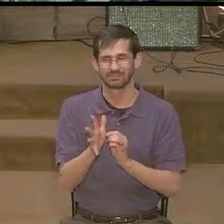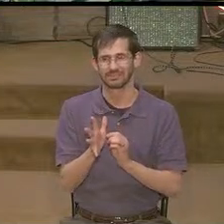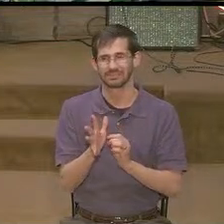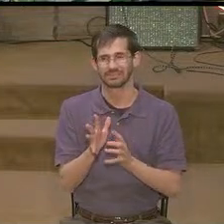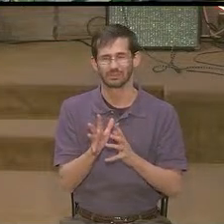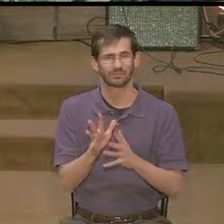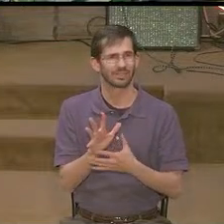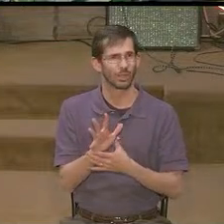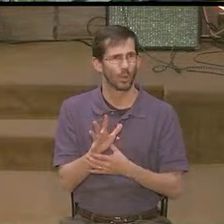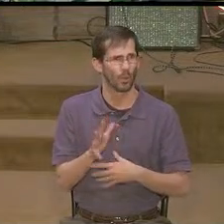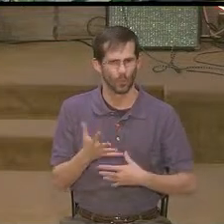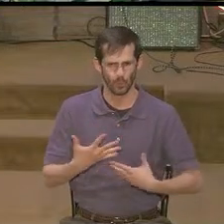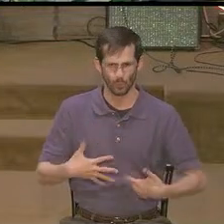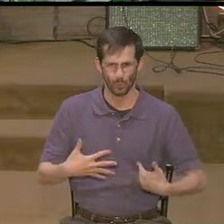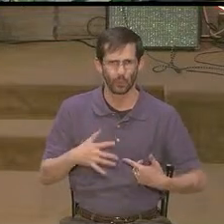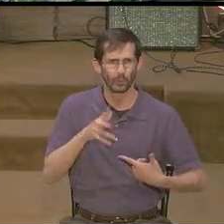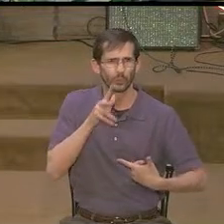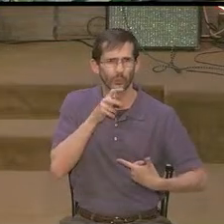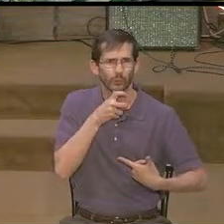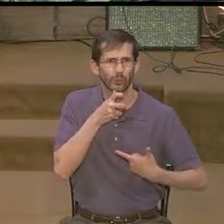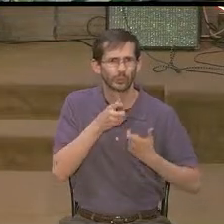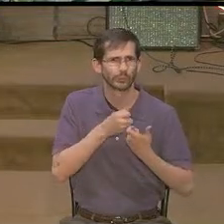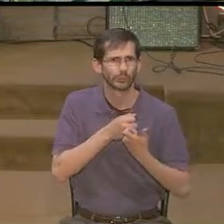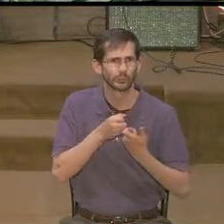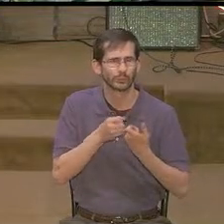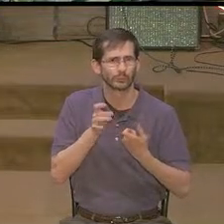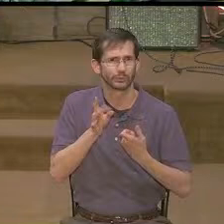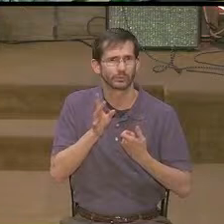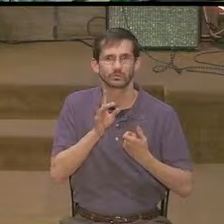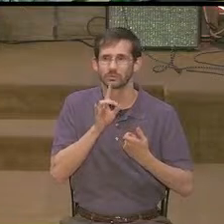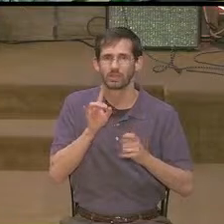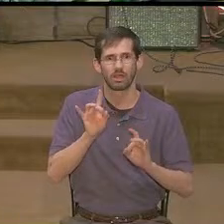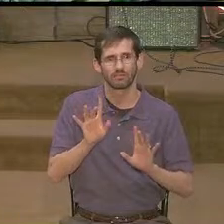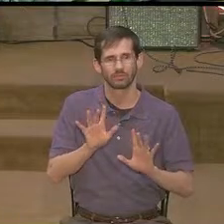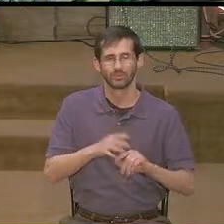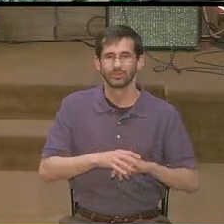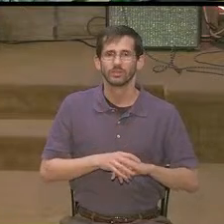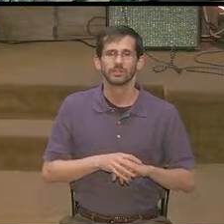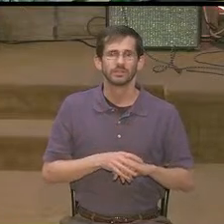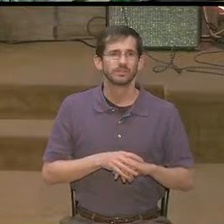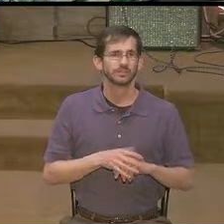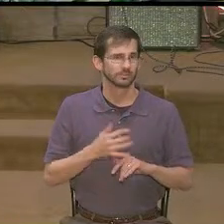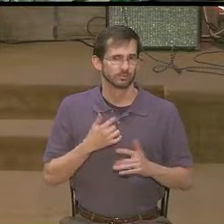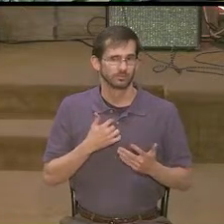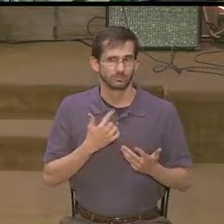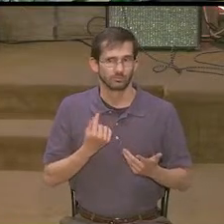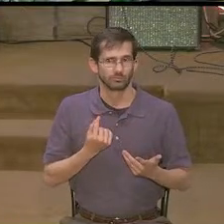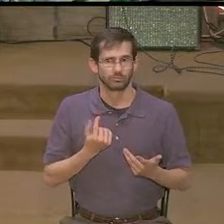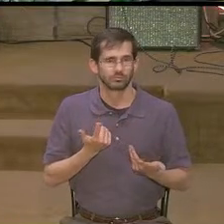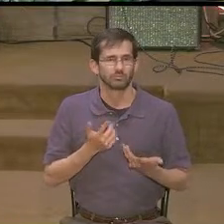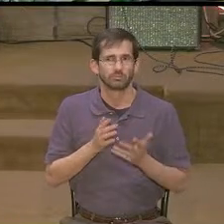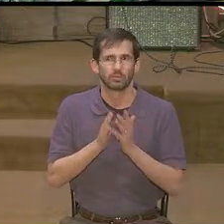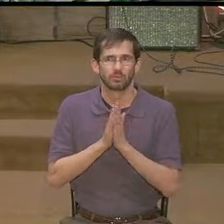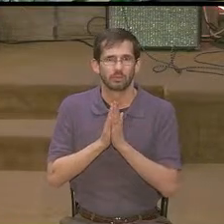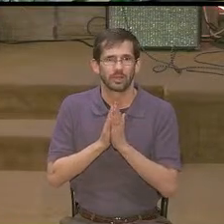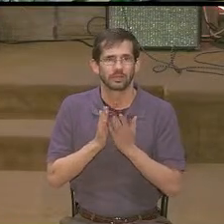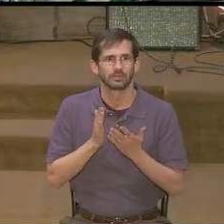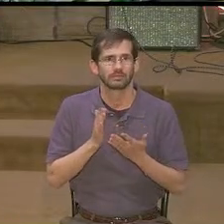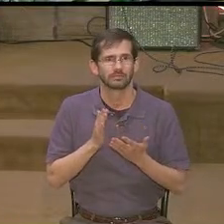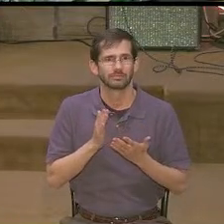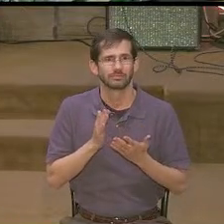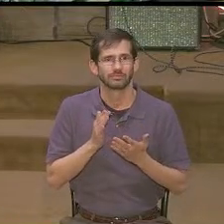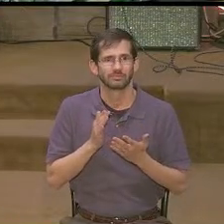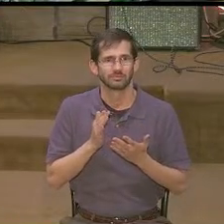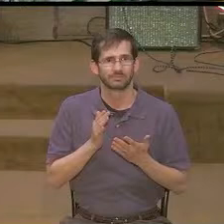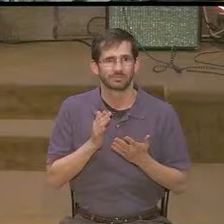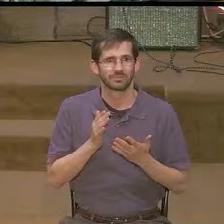way. It was awful. So I just started praying. I didn't call. I didn't have anybody come